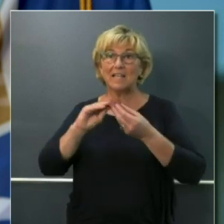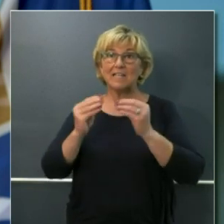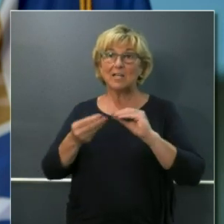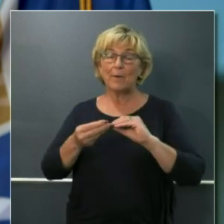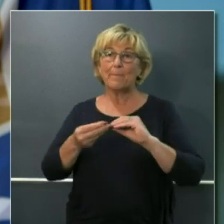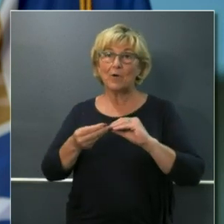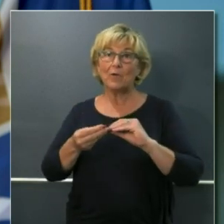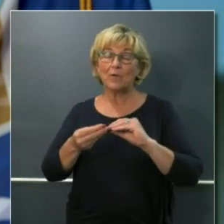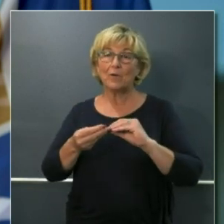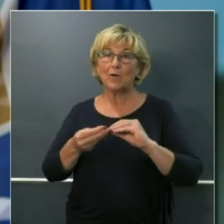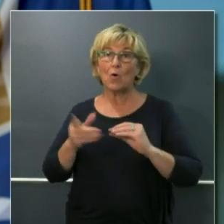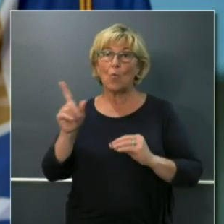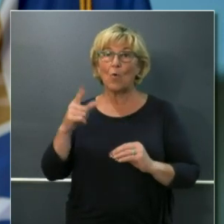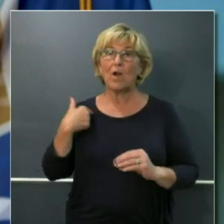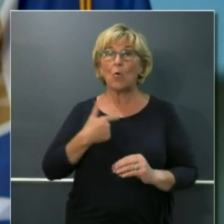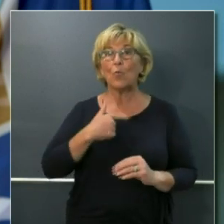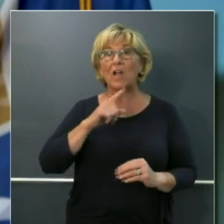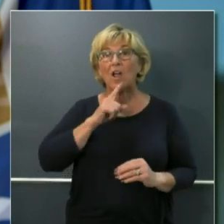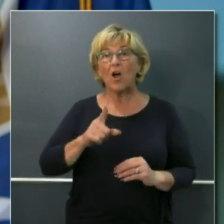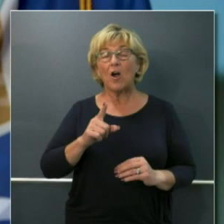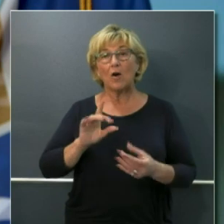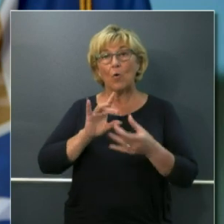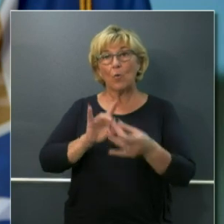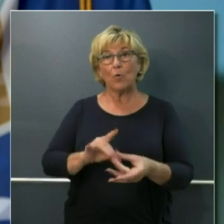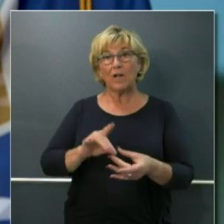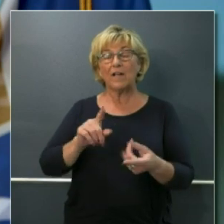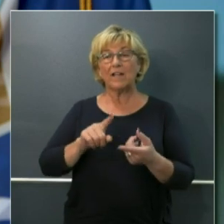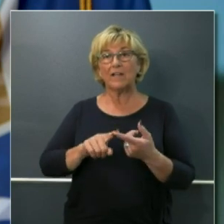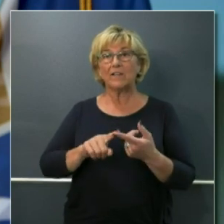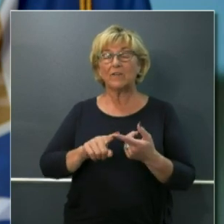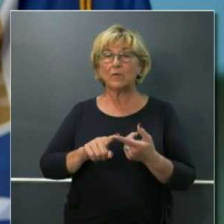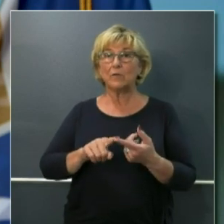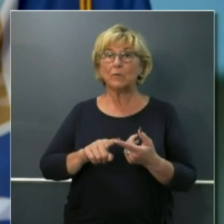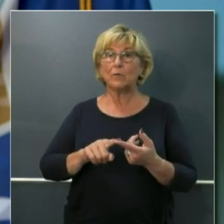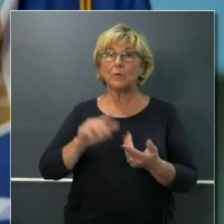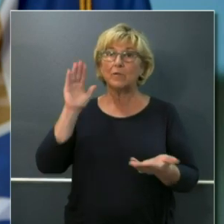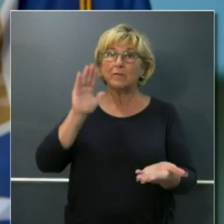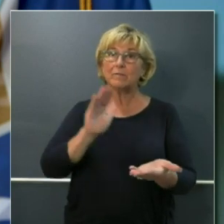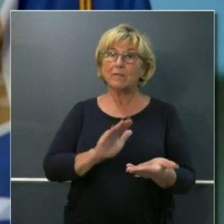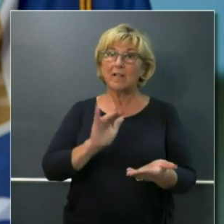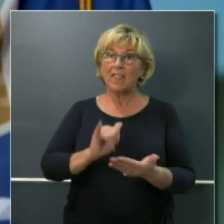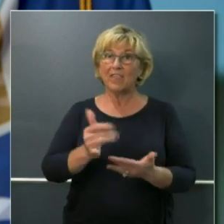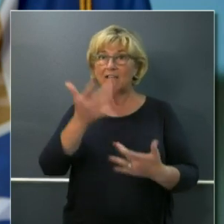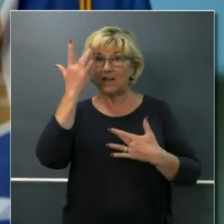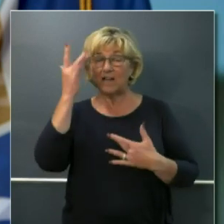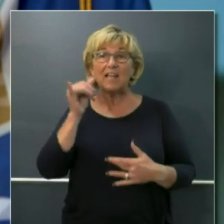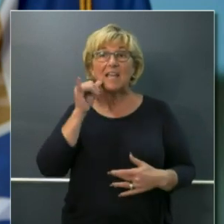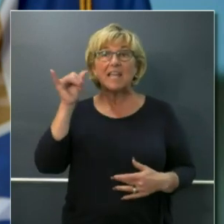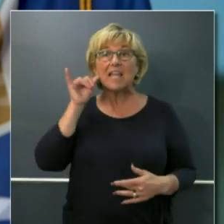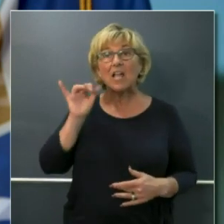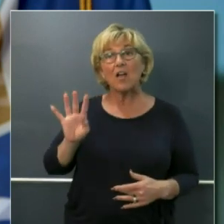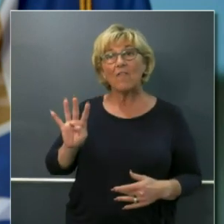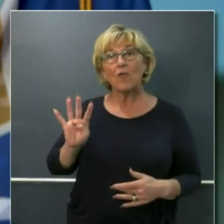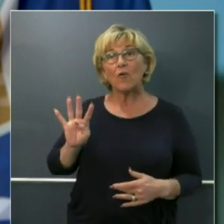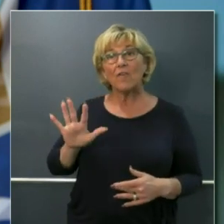should, about where we are as it relates to the suppression of this disease. Yesterday, we had 45 individuals that lost